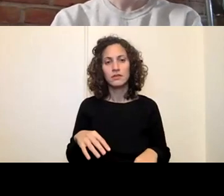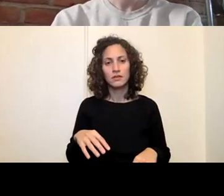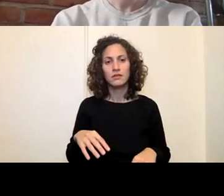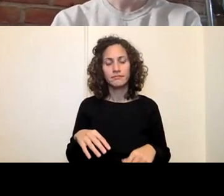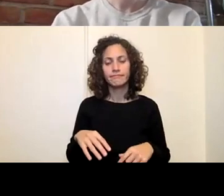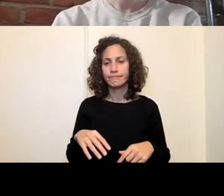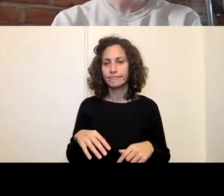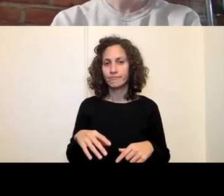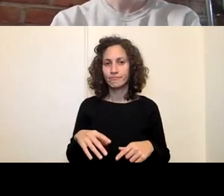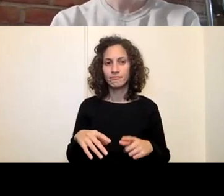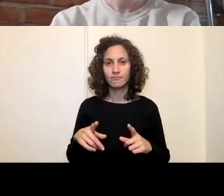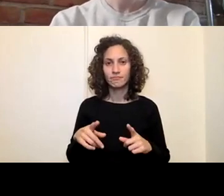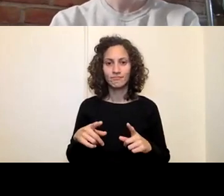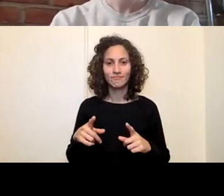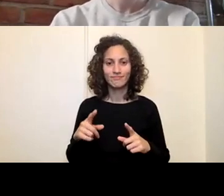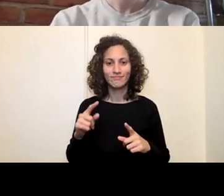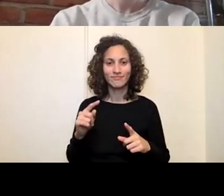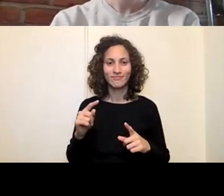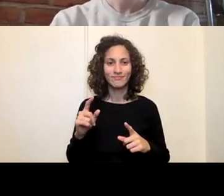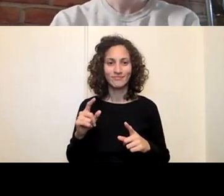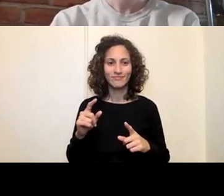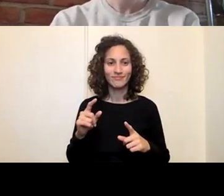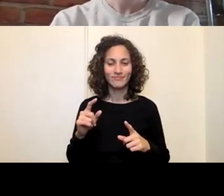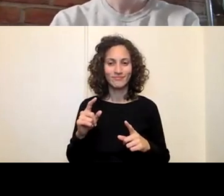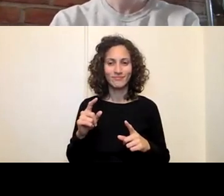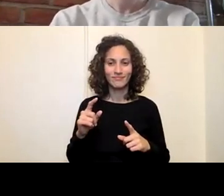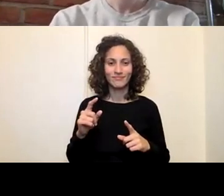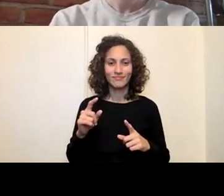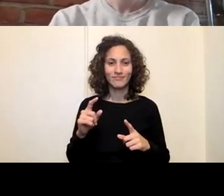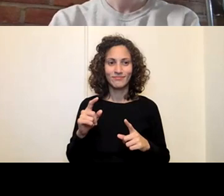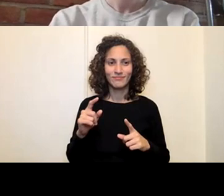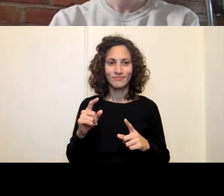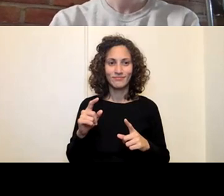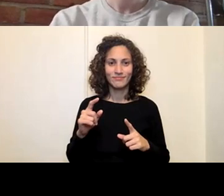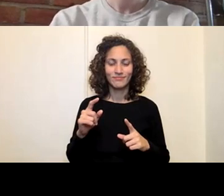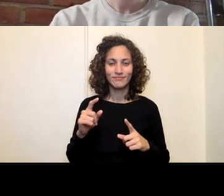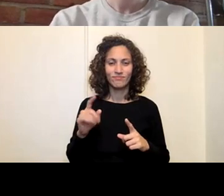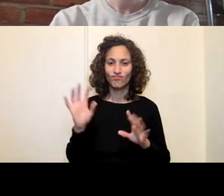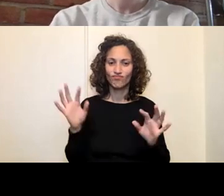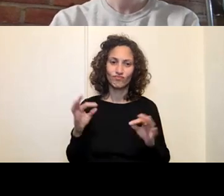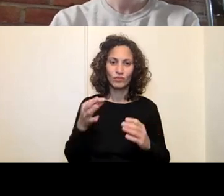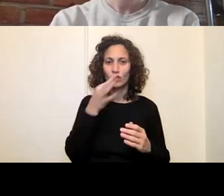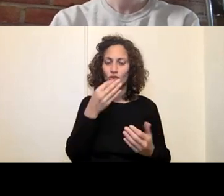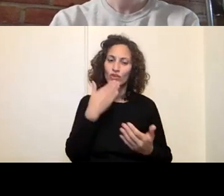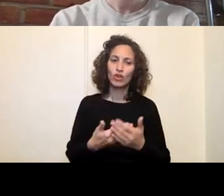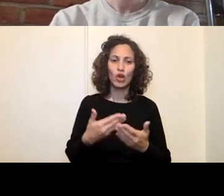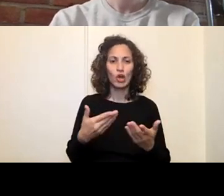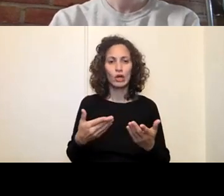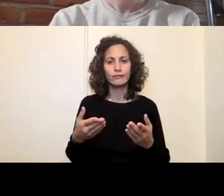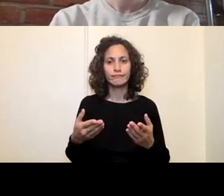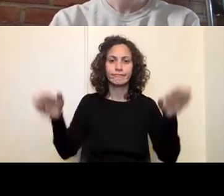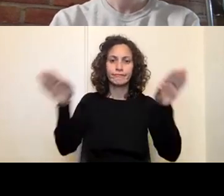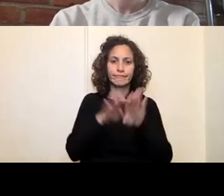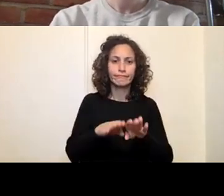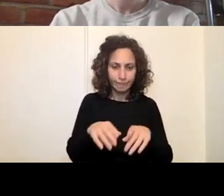bring this to a close regarding a disability and sexuality. We have about 15 minutes left in